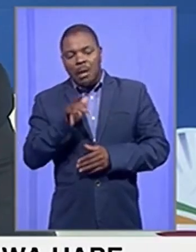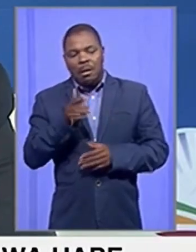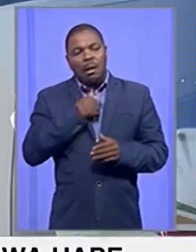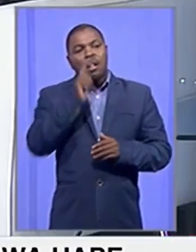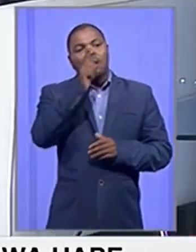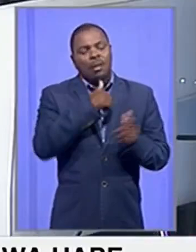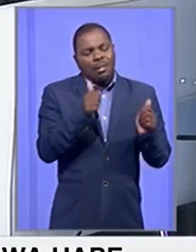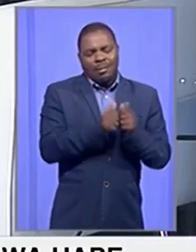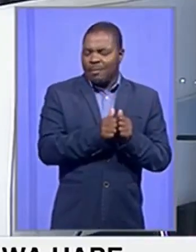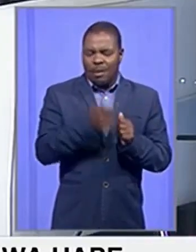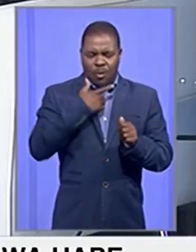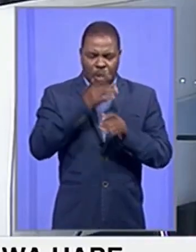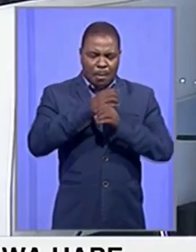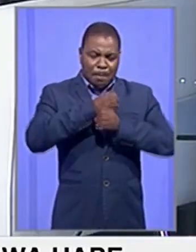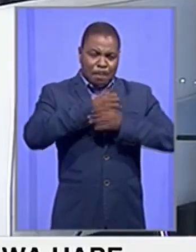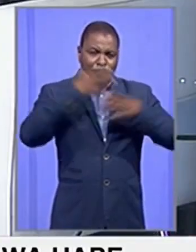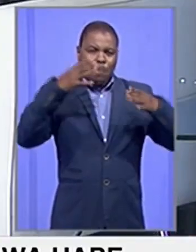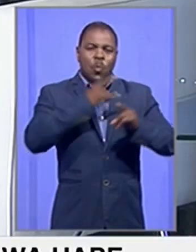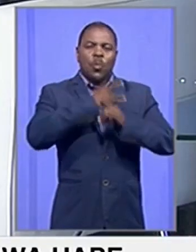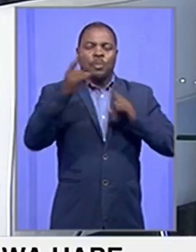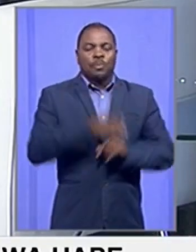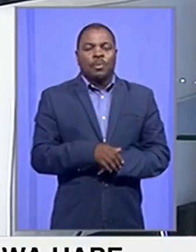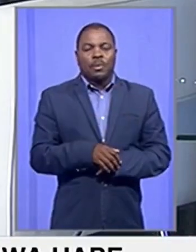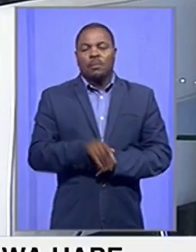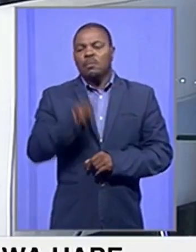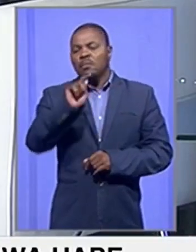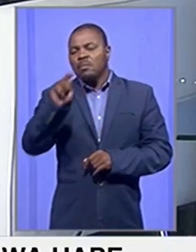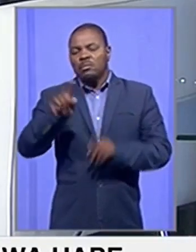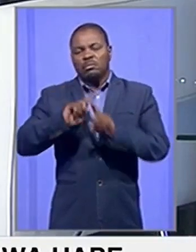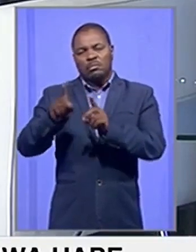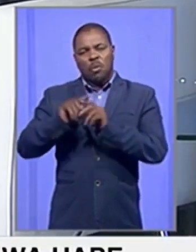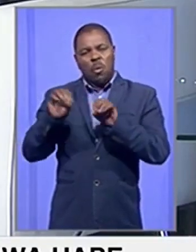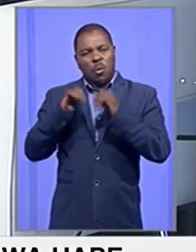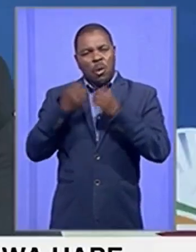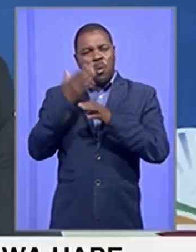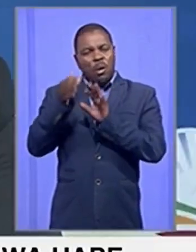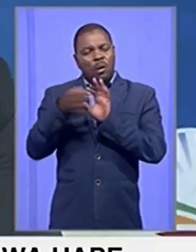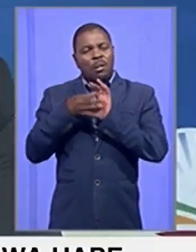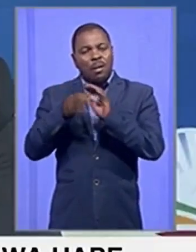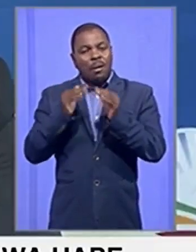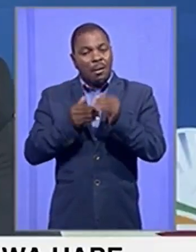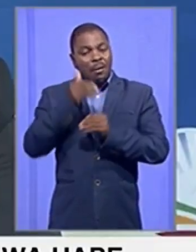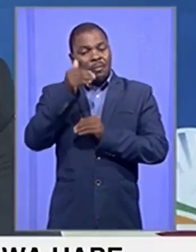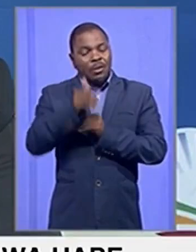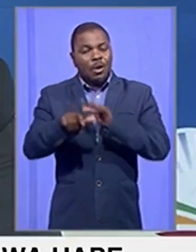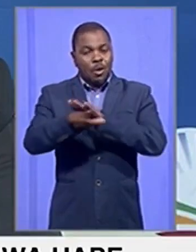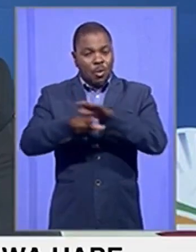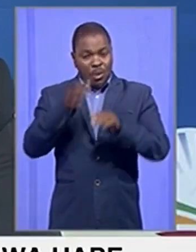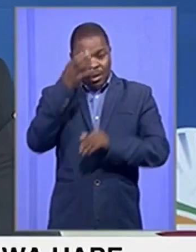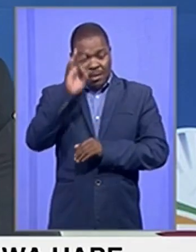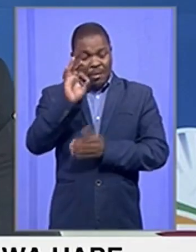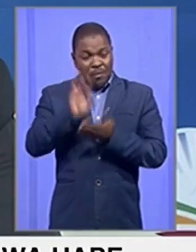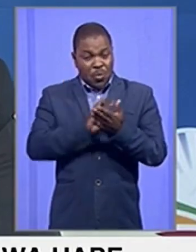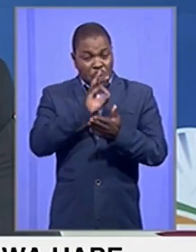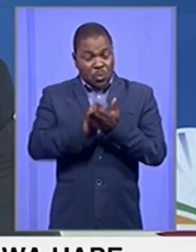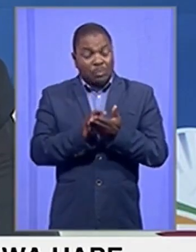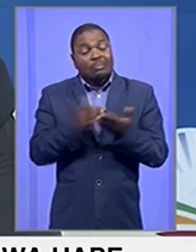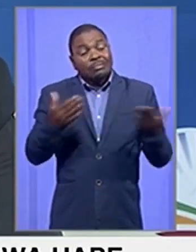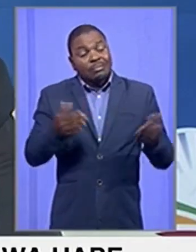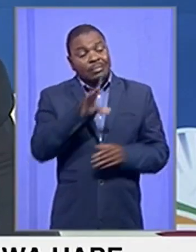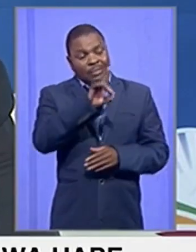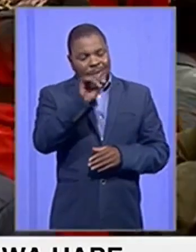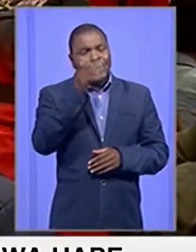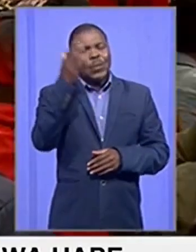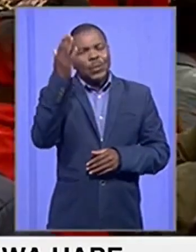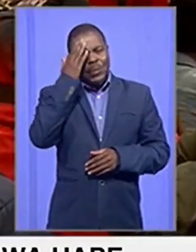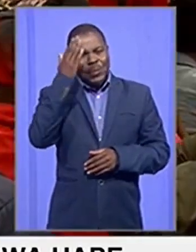your own majority. Le fa tirisano mmogo magareng ga makoko a farologaneng morago ga ditlhopho tsa dipuso selegae e leng sengwe se DA itseng